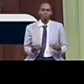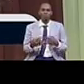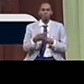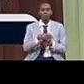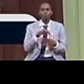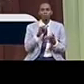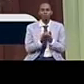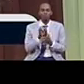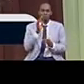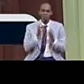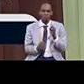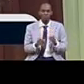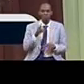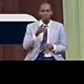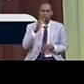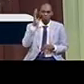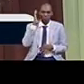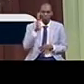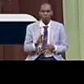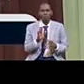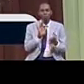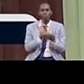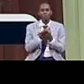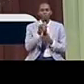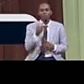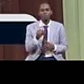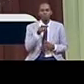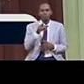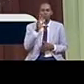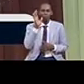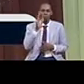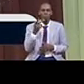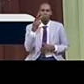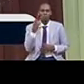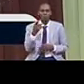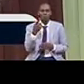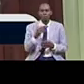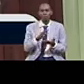thou wouldest believe, thou shouldest see the